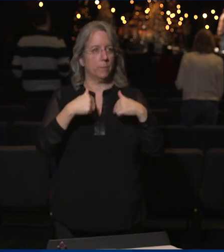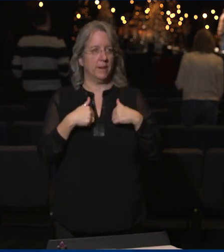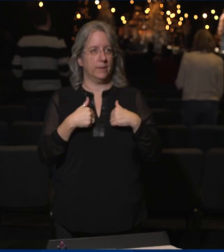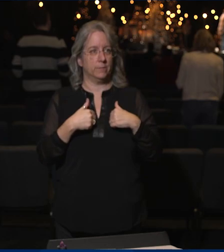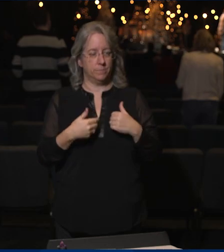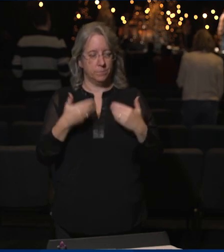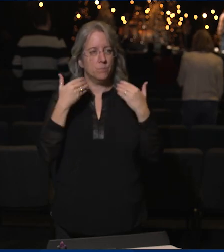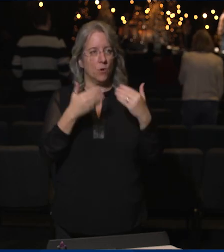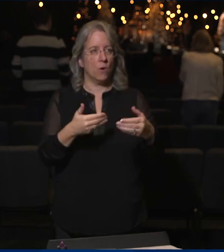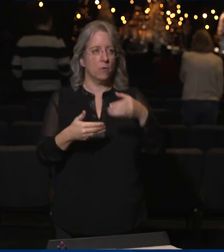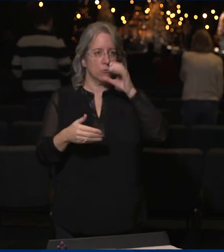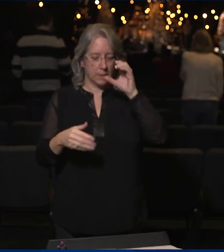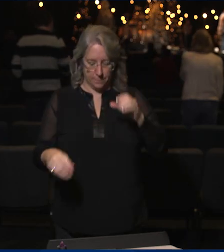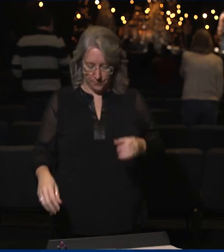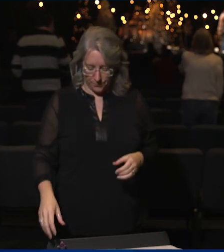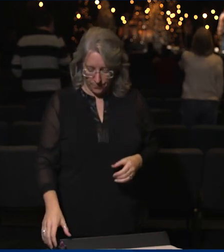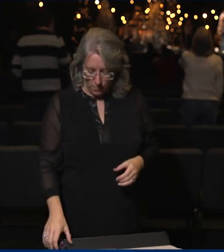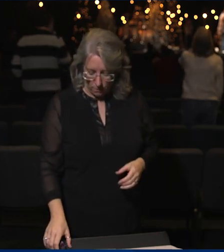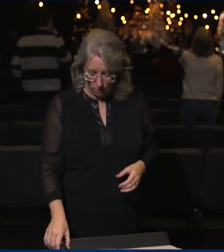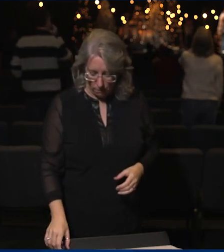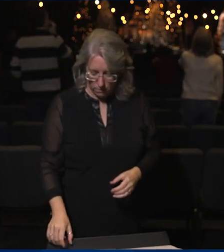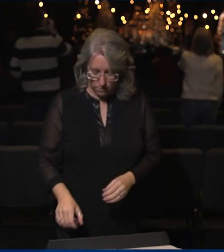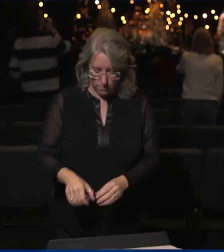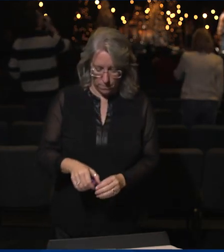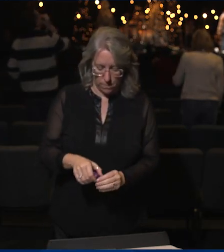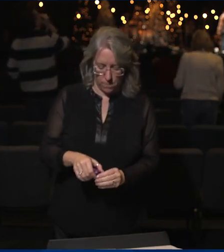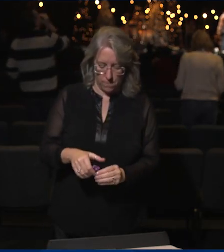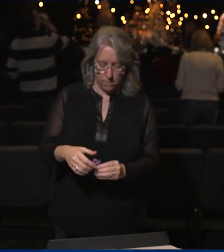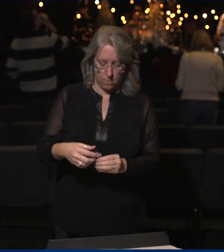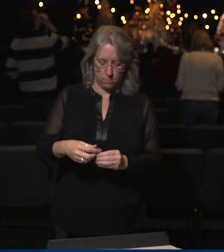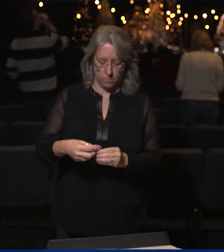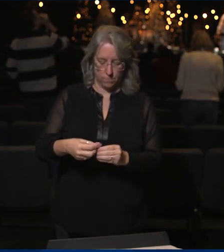me. Let's take the cup.